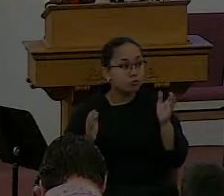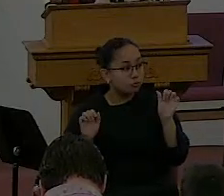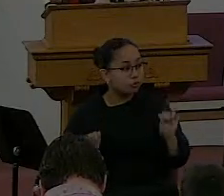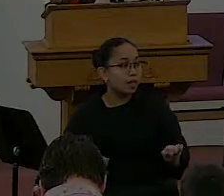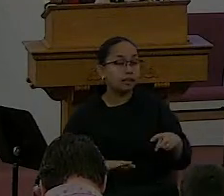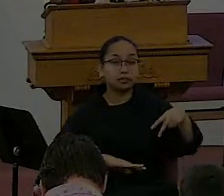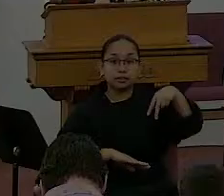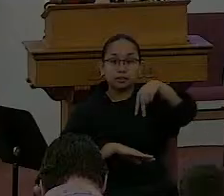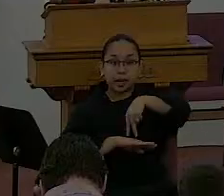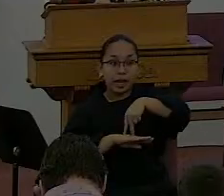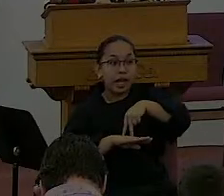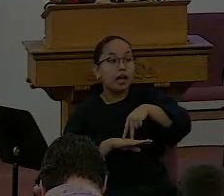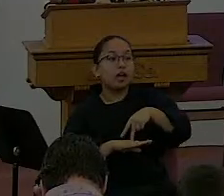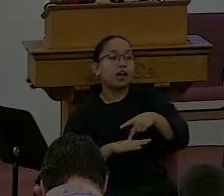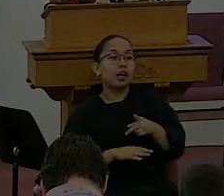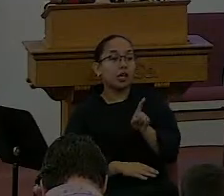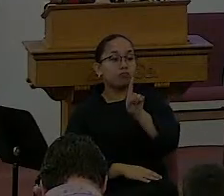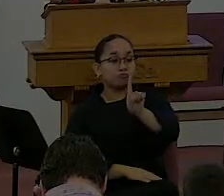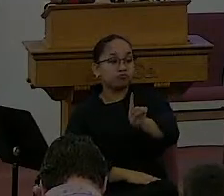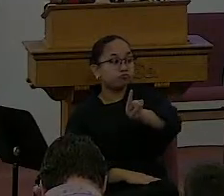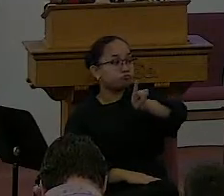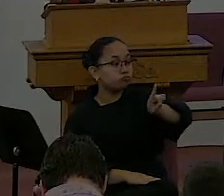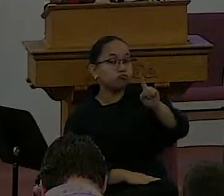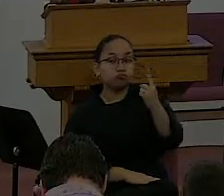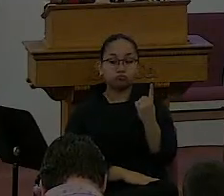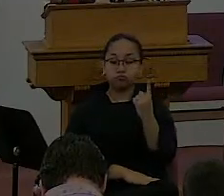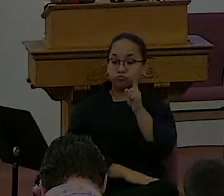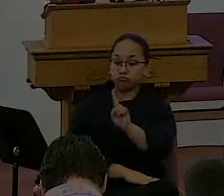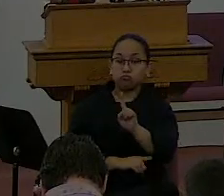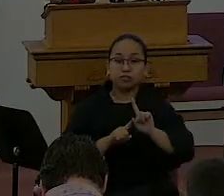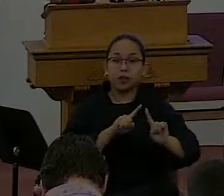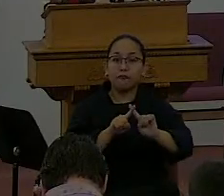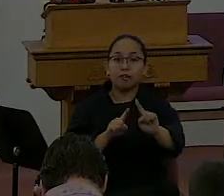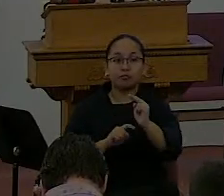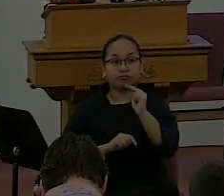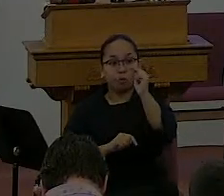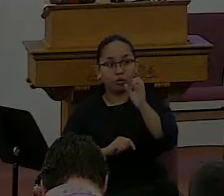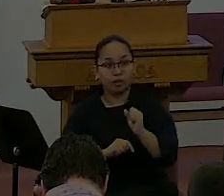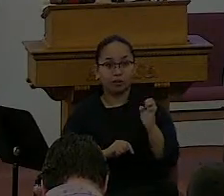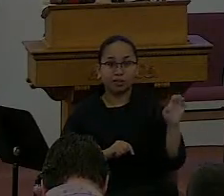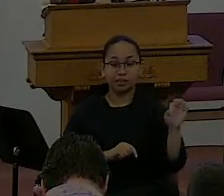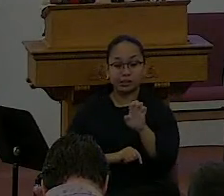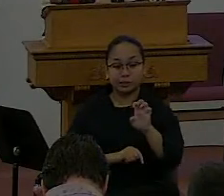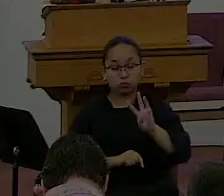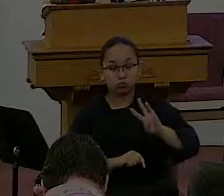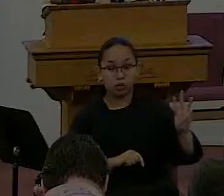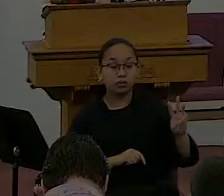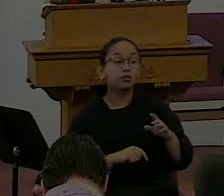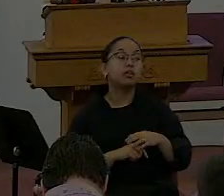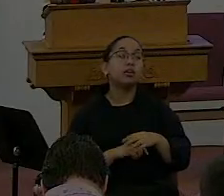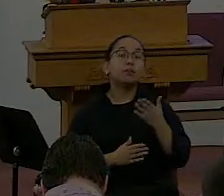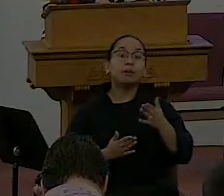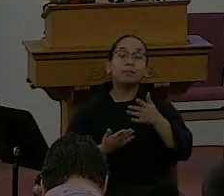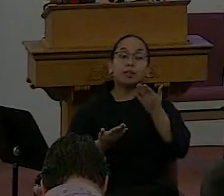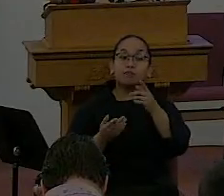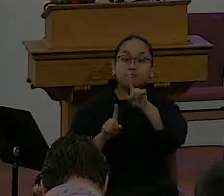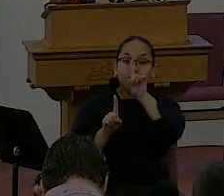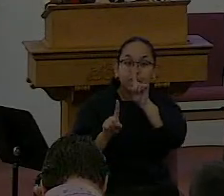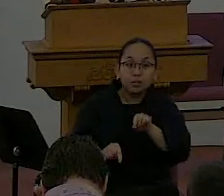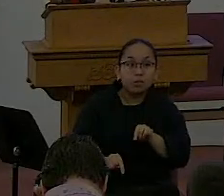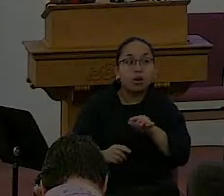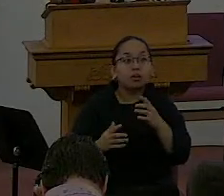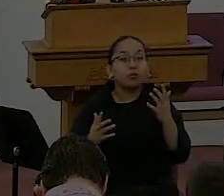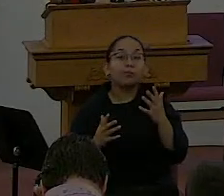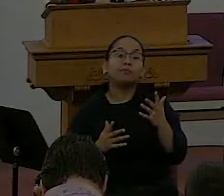your practice, as we set the circle of protection and sacred space, and you might also respond with hail